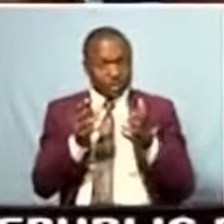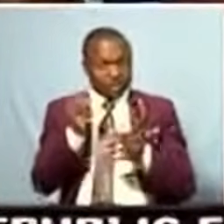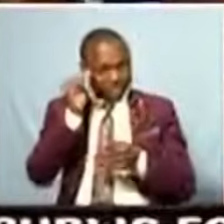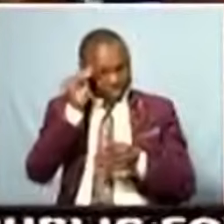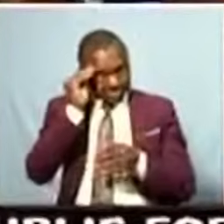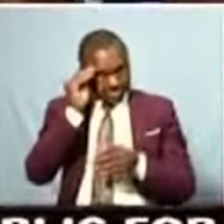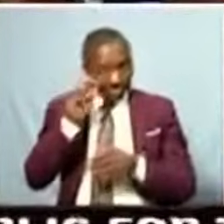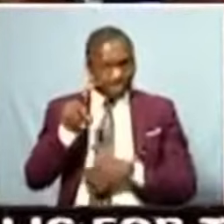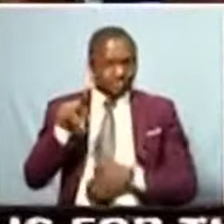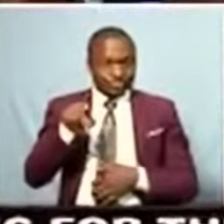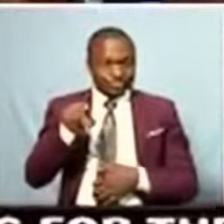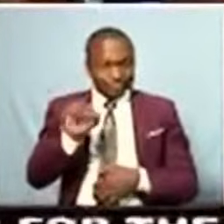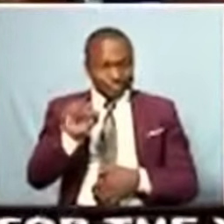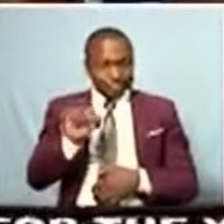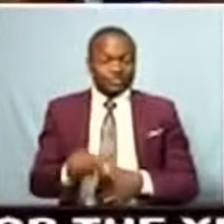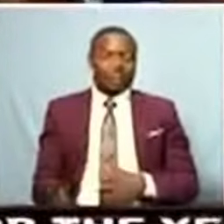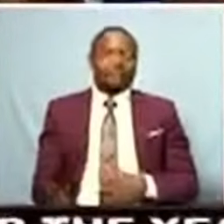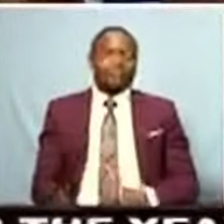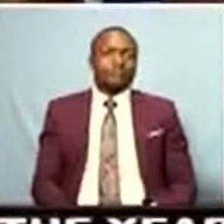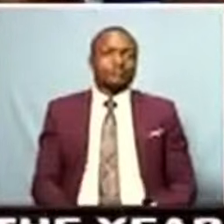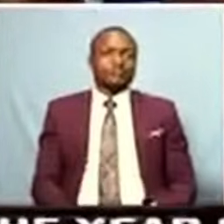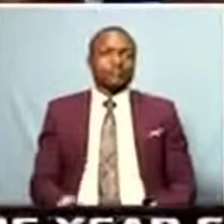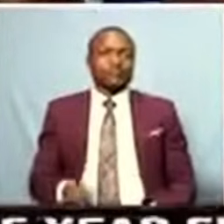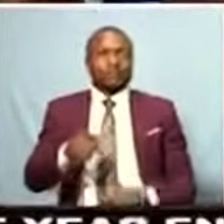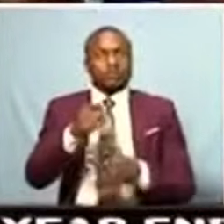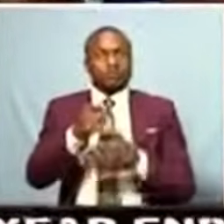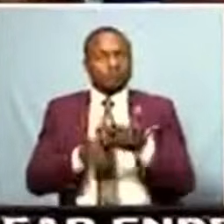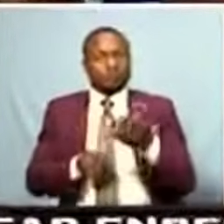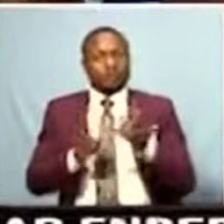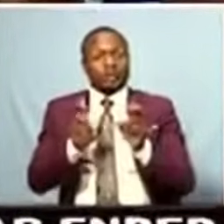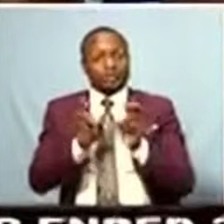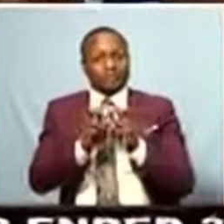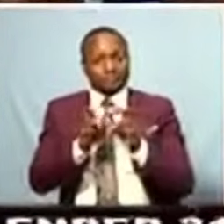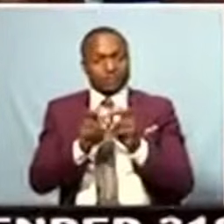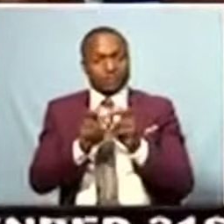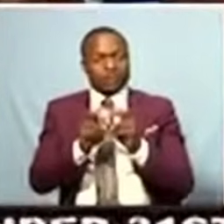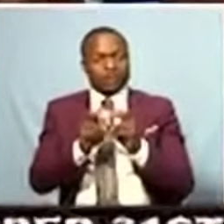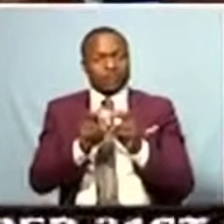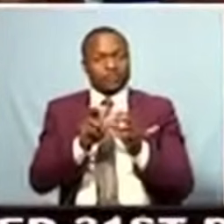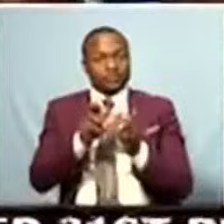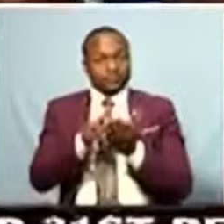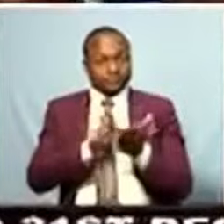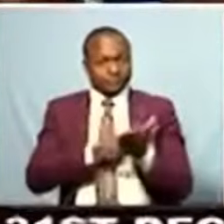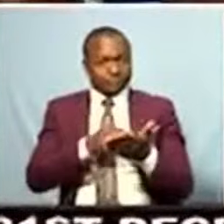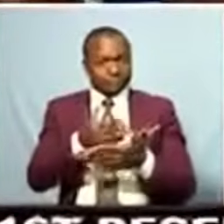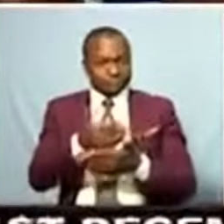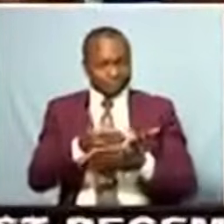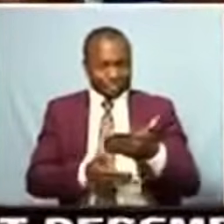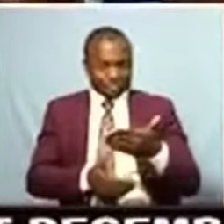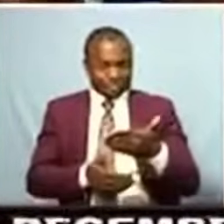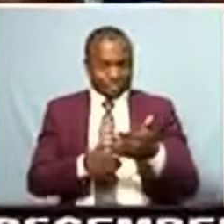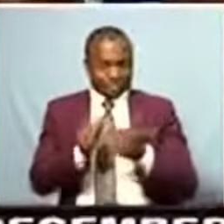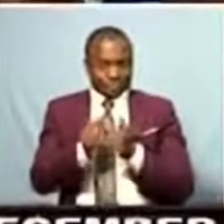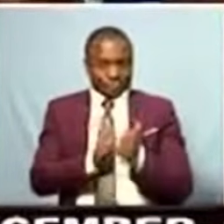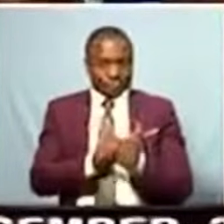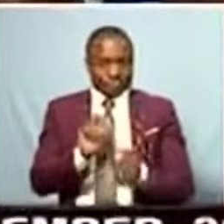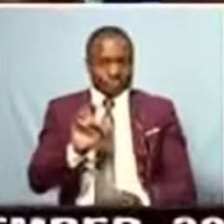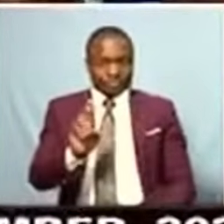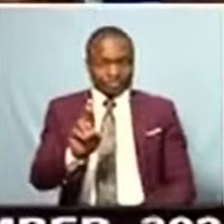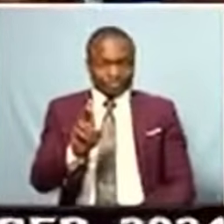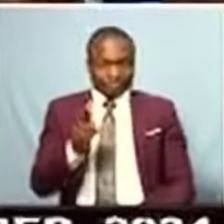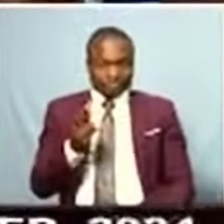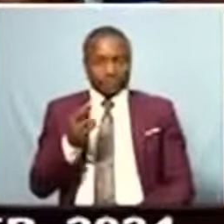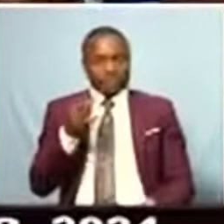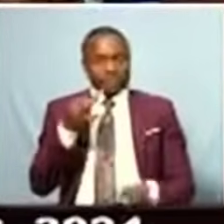out, PS, what does the contract provide for with regards to retention? Because